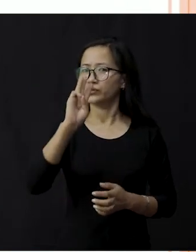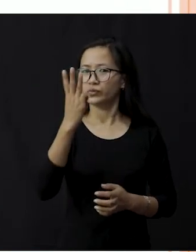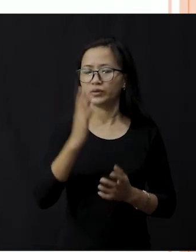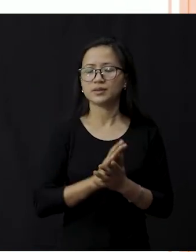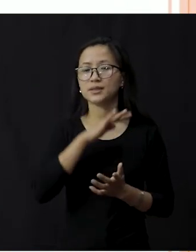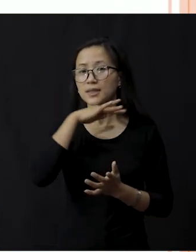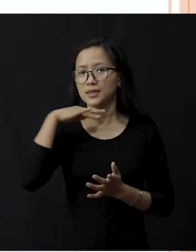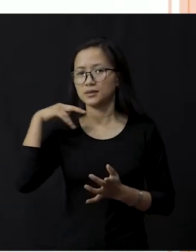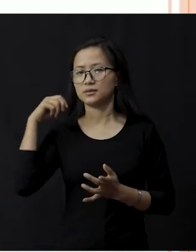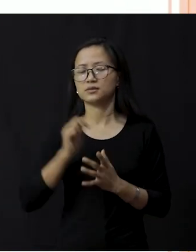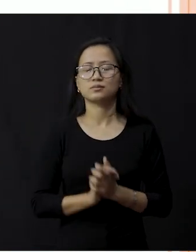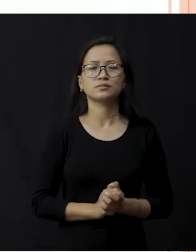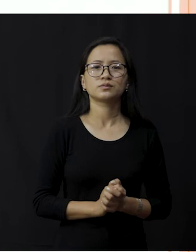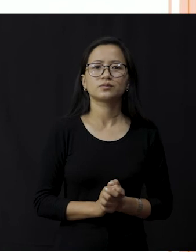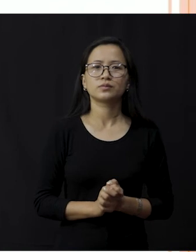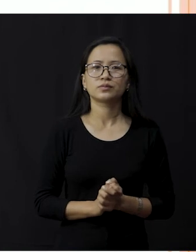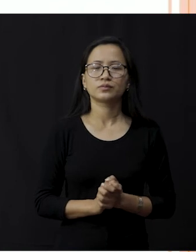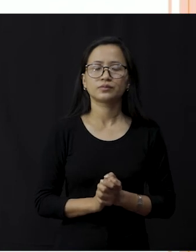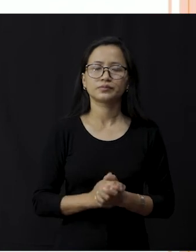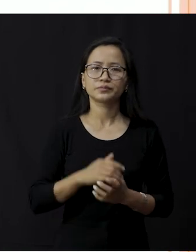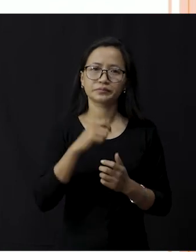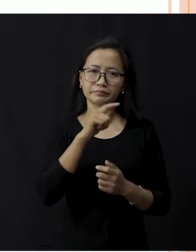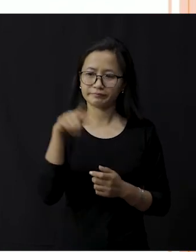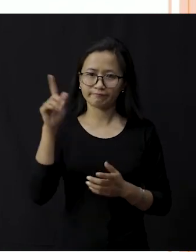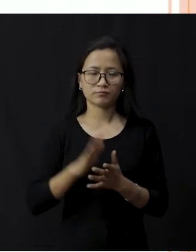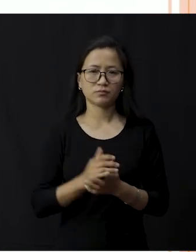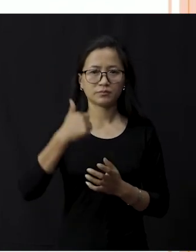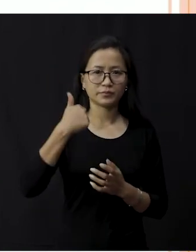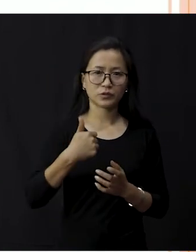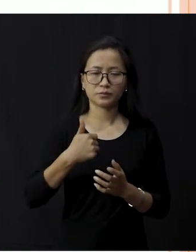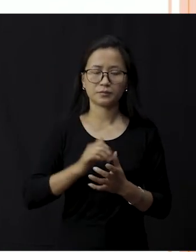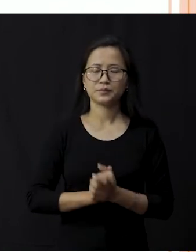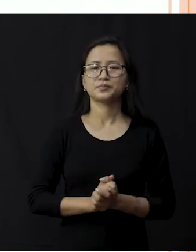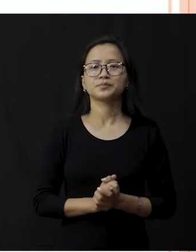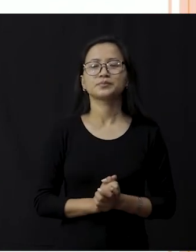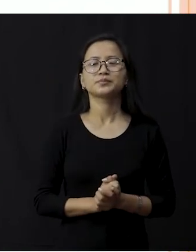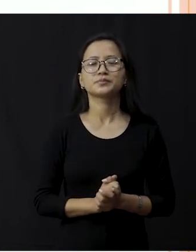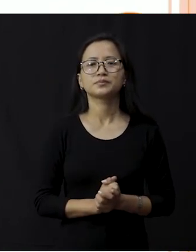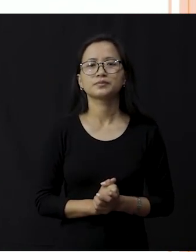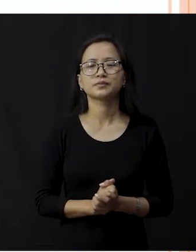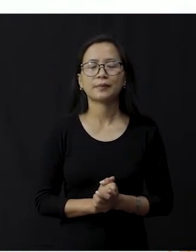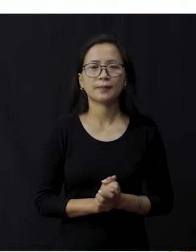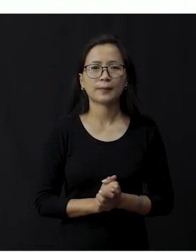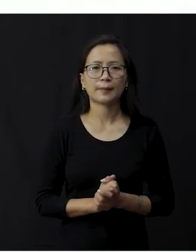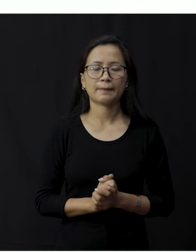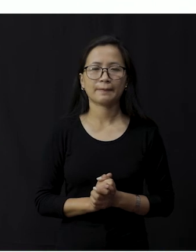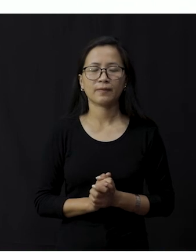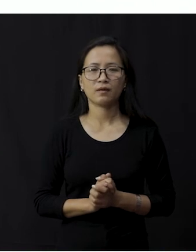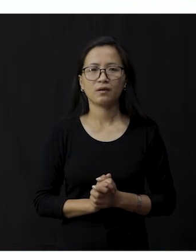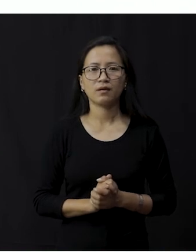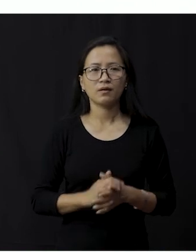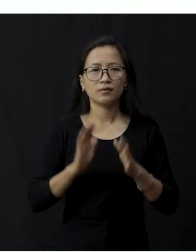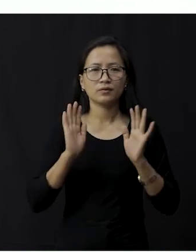three colors. Bravo, excellent for getting it right. Well done. All right. Okay,